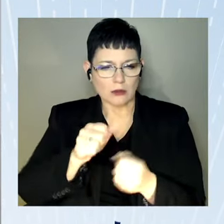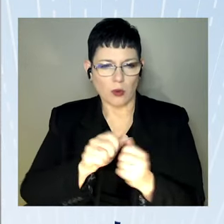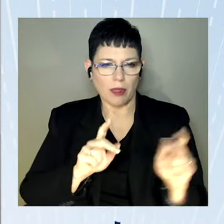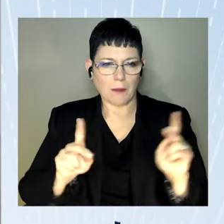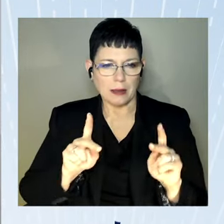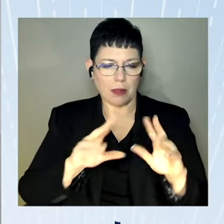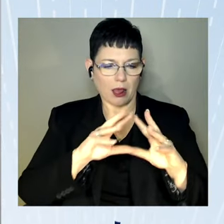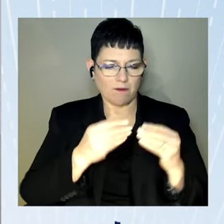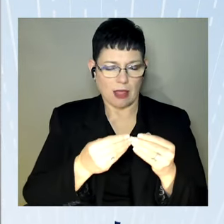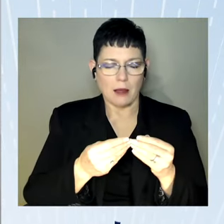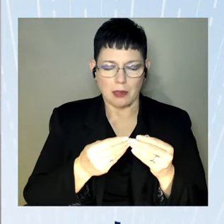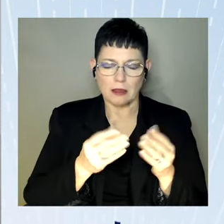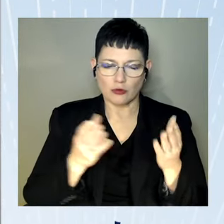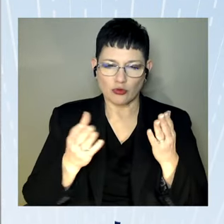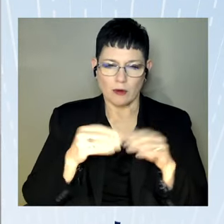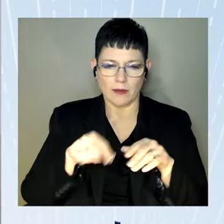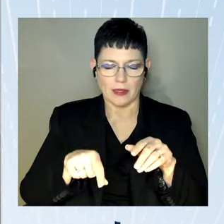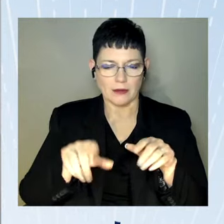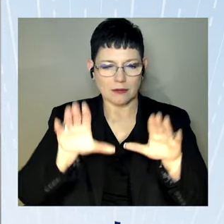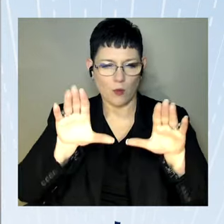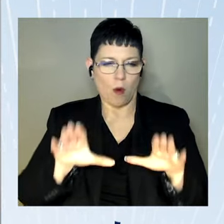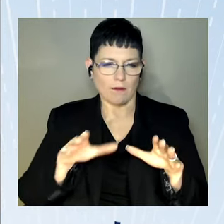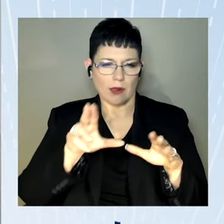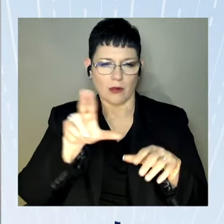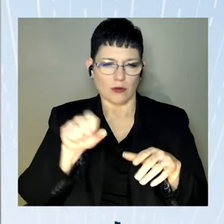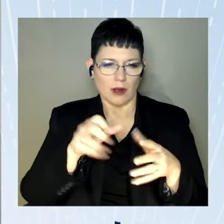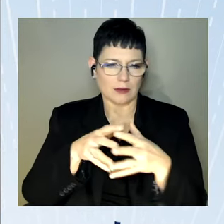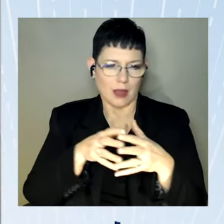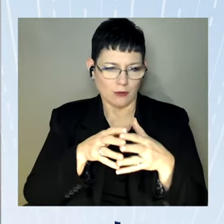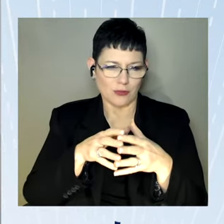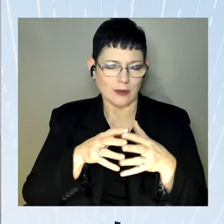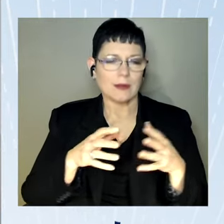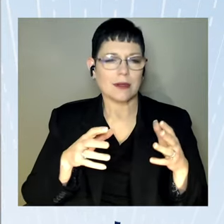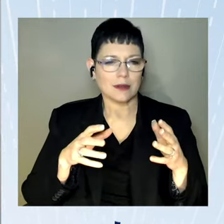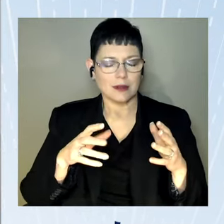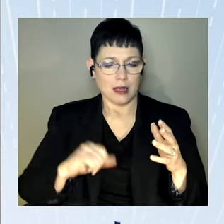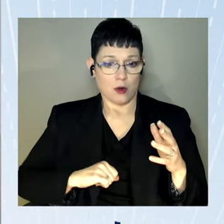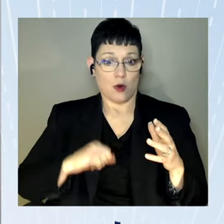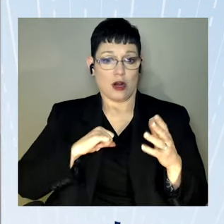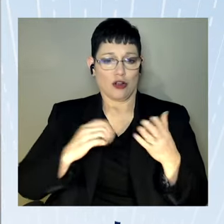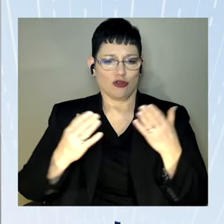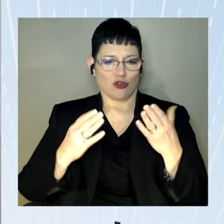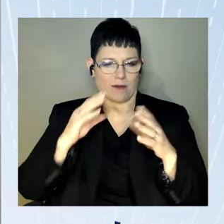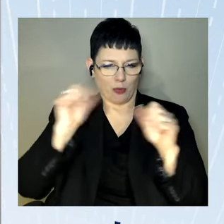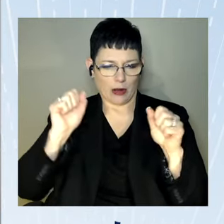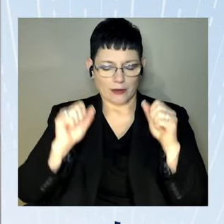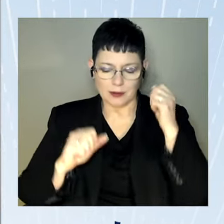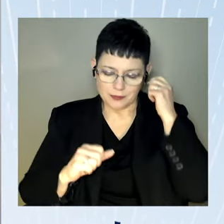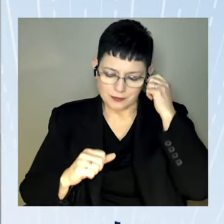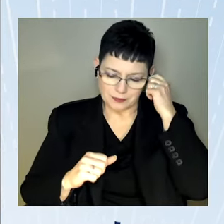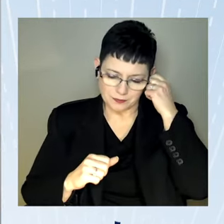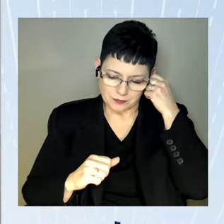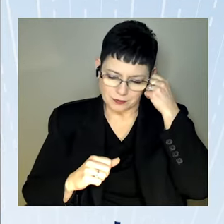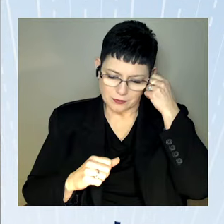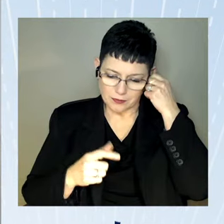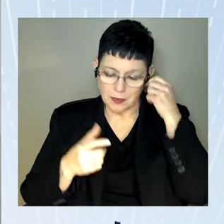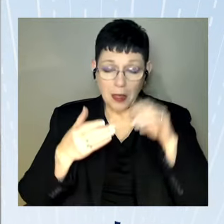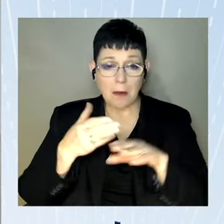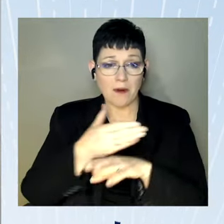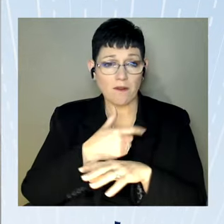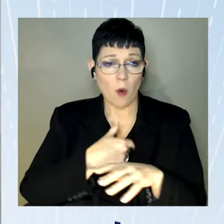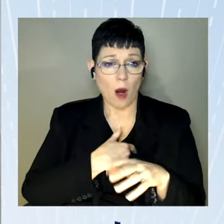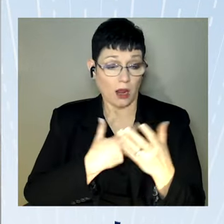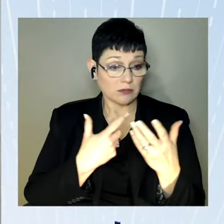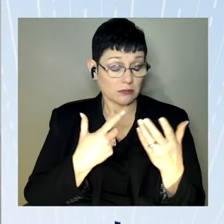serve in this great country. And it's been a privilege to serve here. Before I took this role, I served as mayor of Columbia,